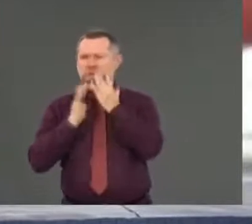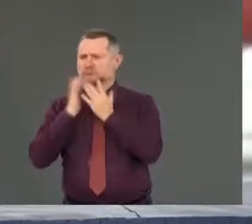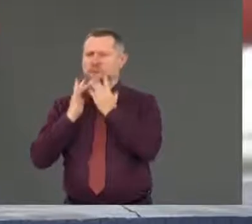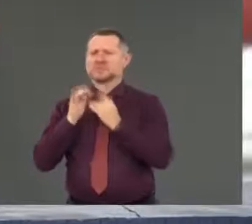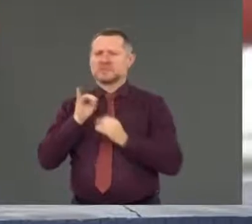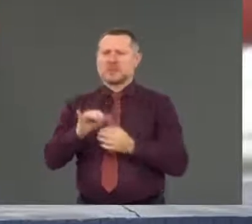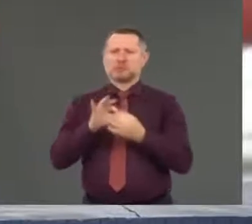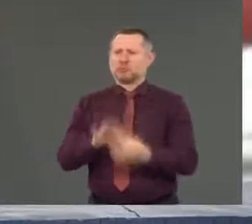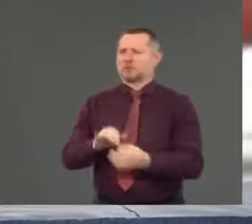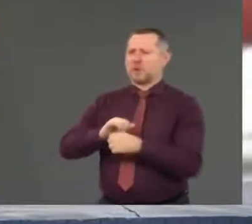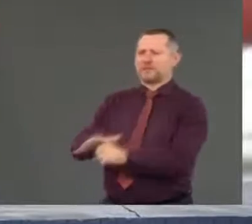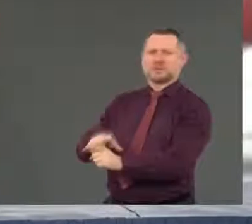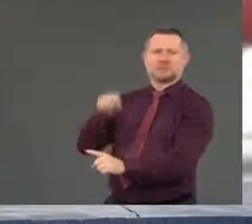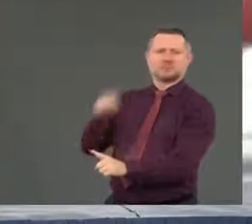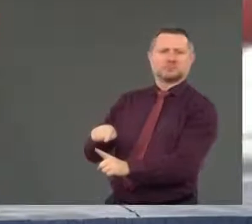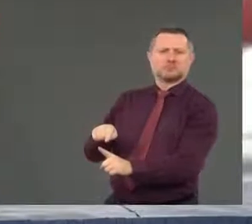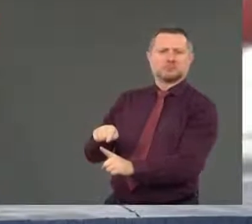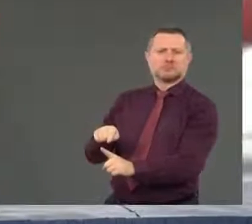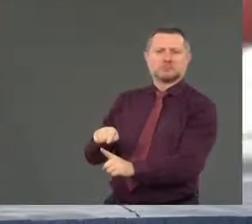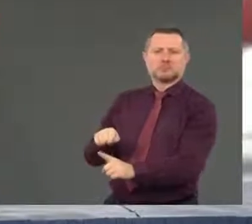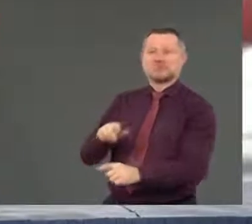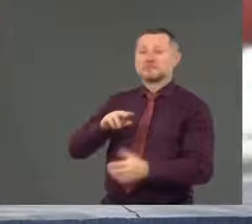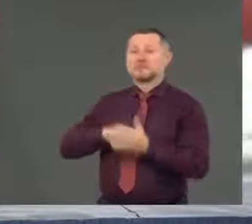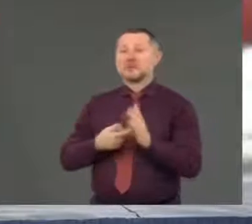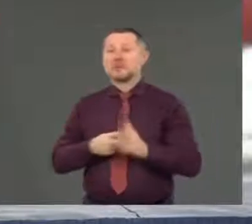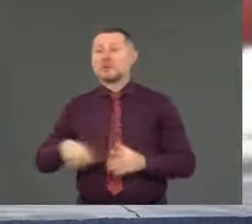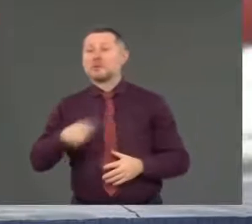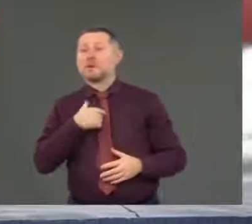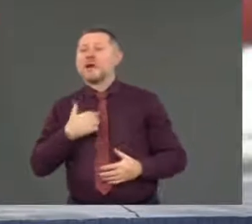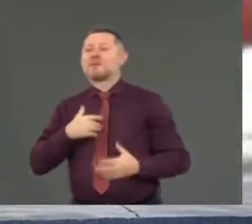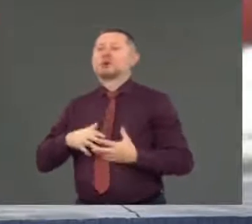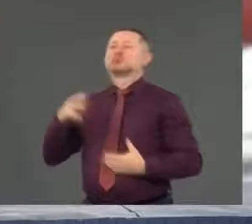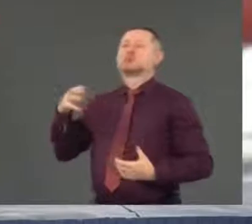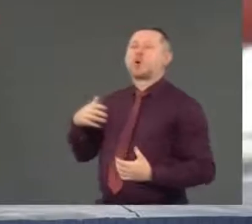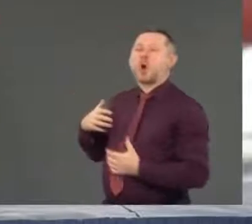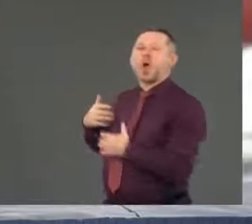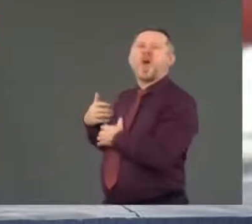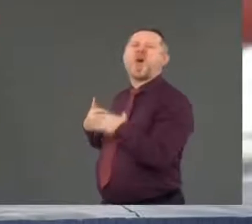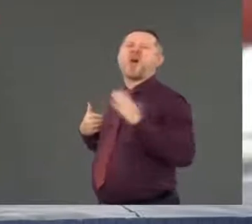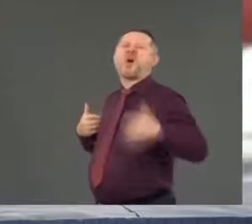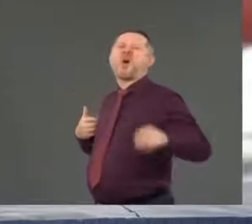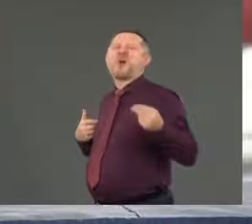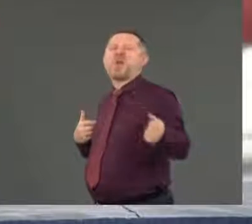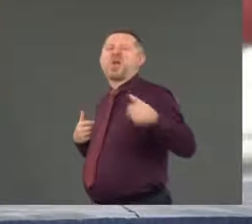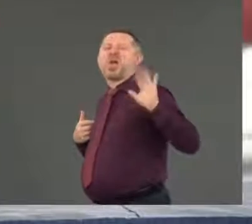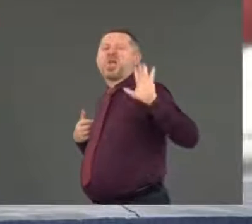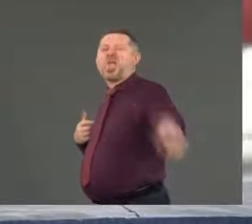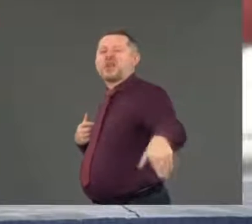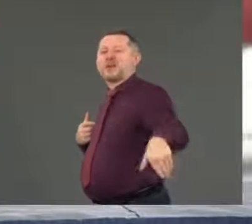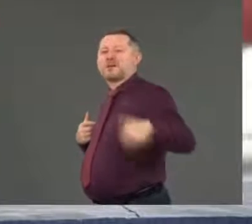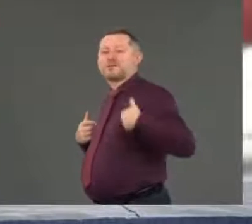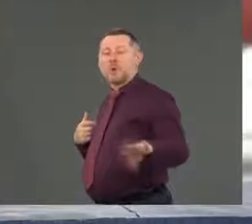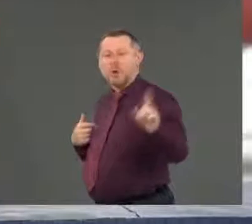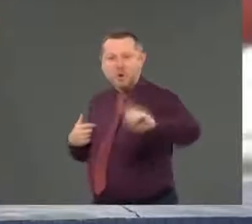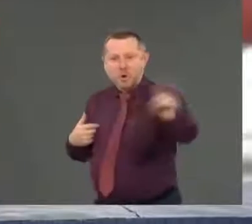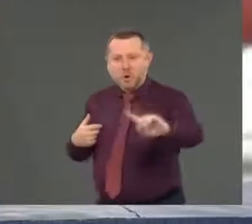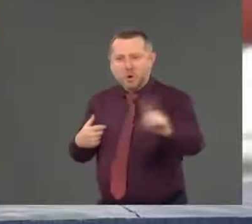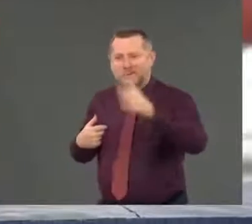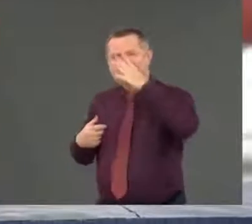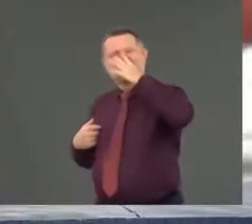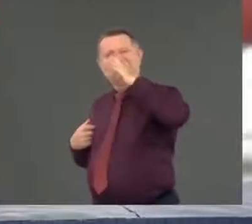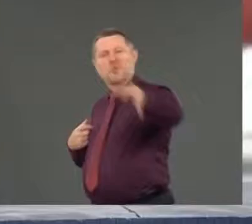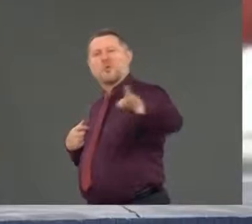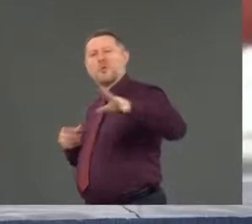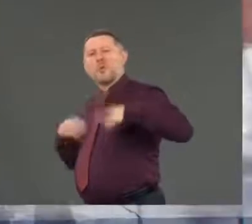to COVID. It can't just be that you're rich and you don't want to pay and you want to stiff the landlord, right? That's not what this is